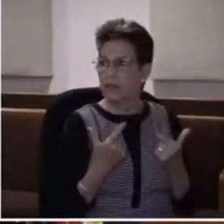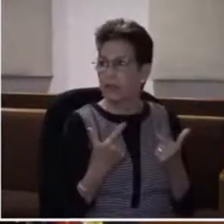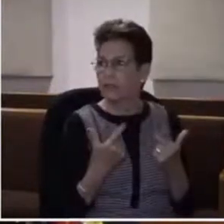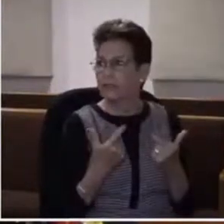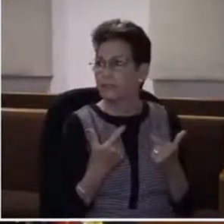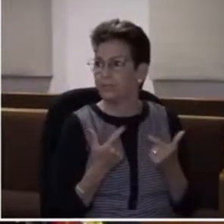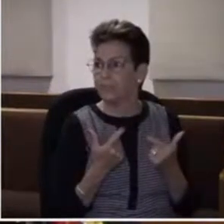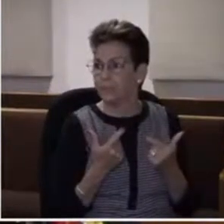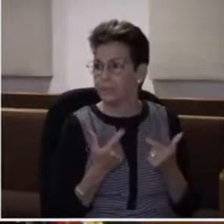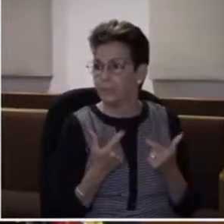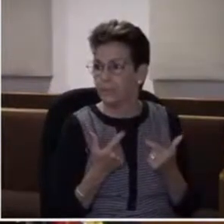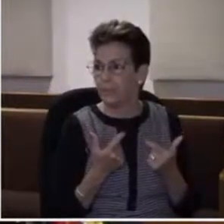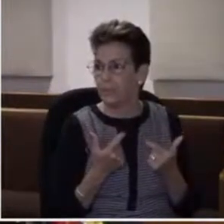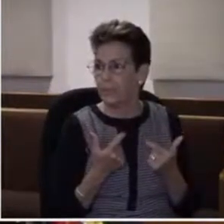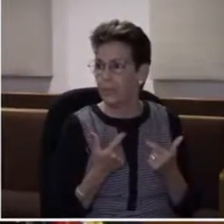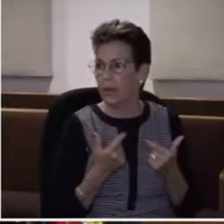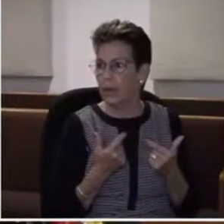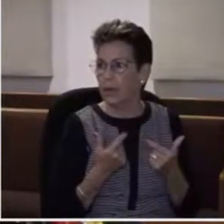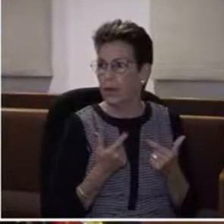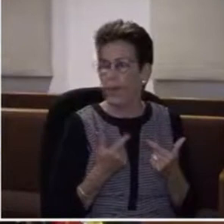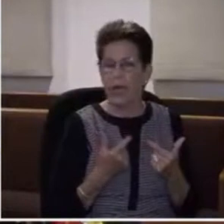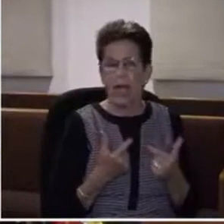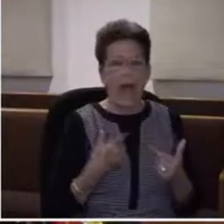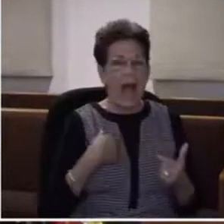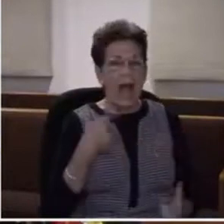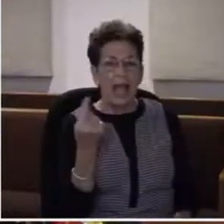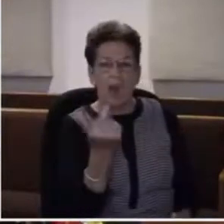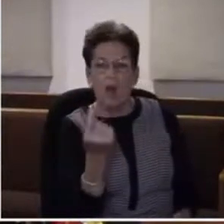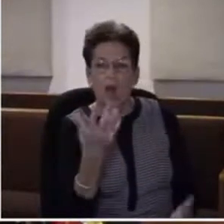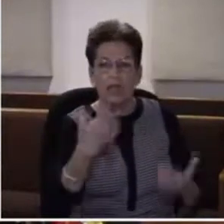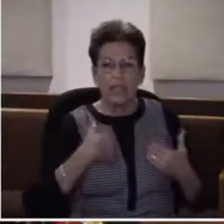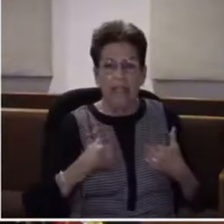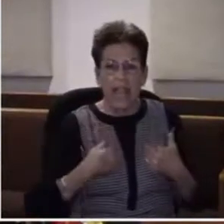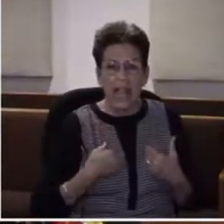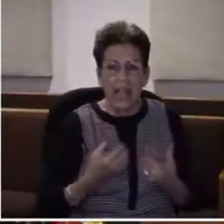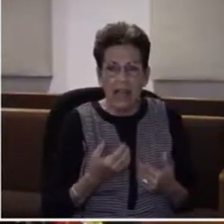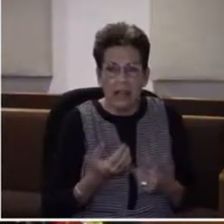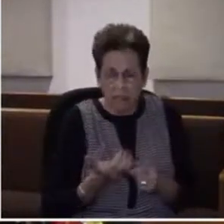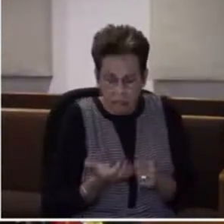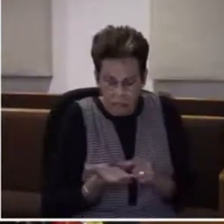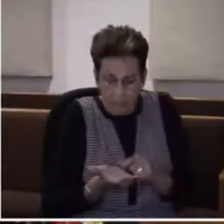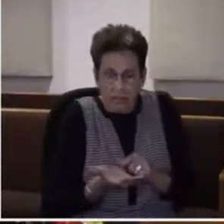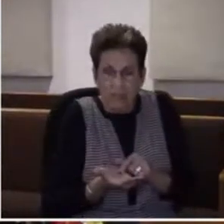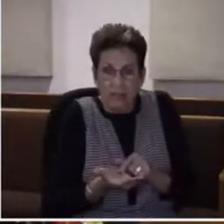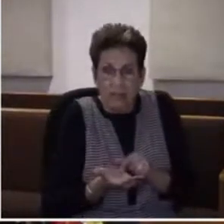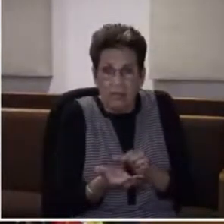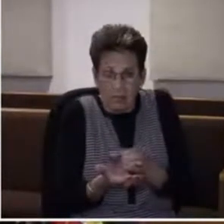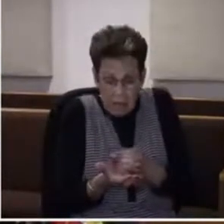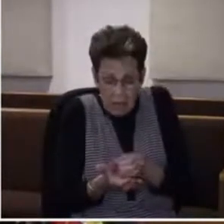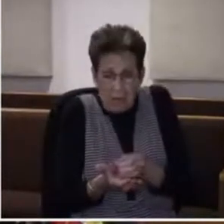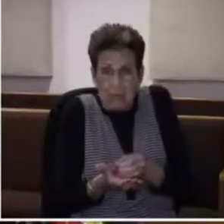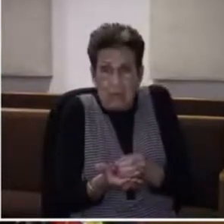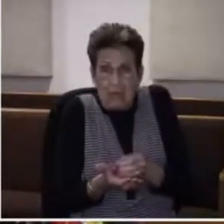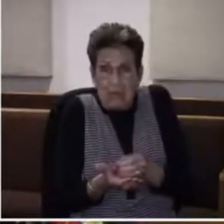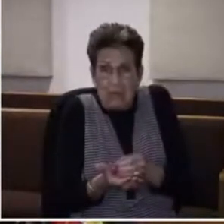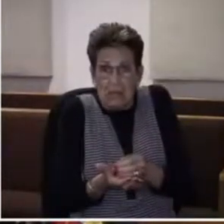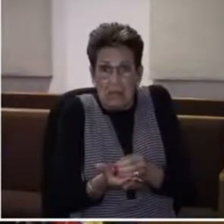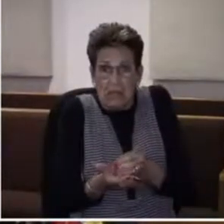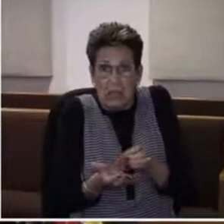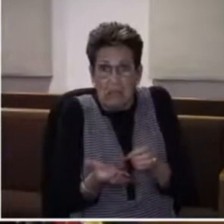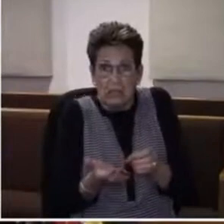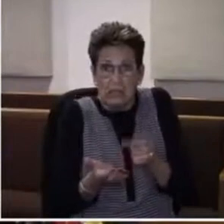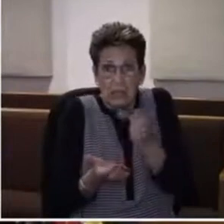cake, but a handful of meal in a barrel and a little oil in a